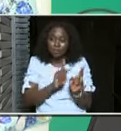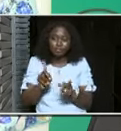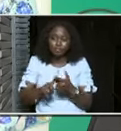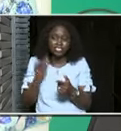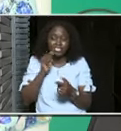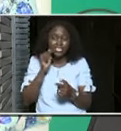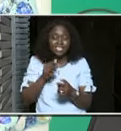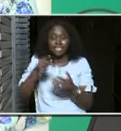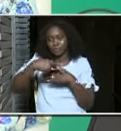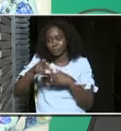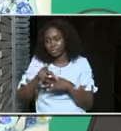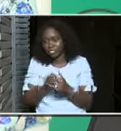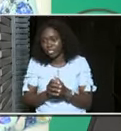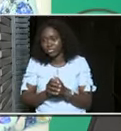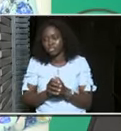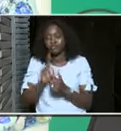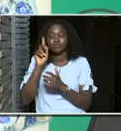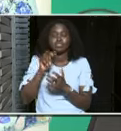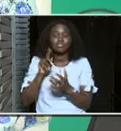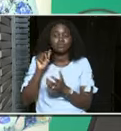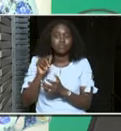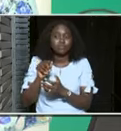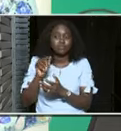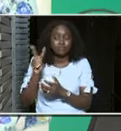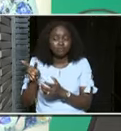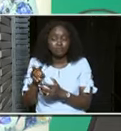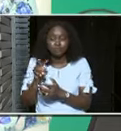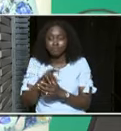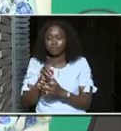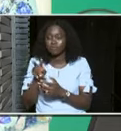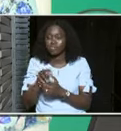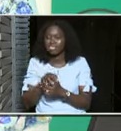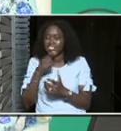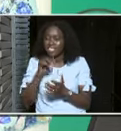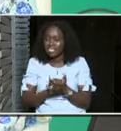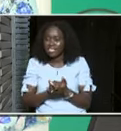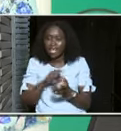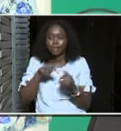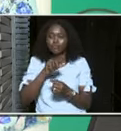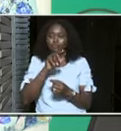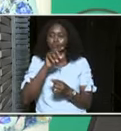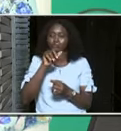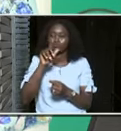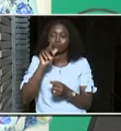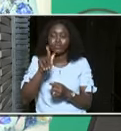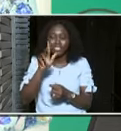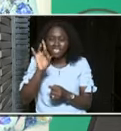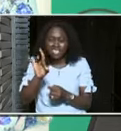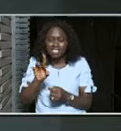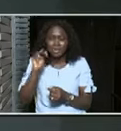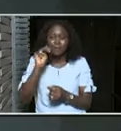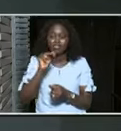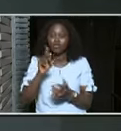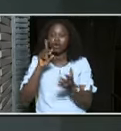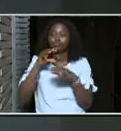the Kano State Acting Governor, Professor Hafiz Abubakar, alleged that about $28 million and over $6